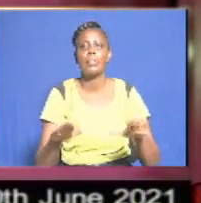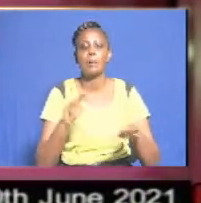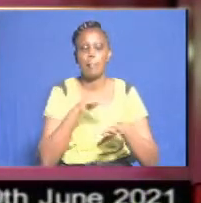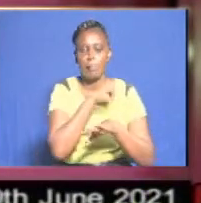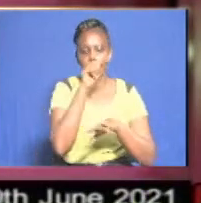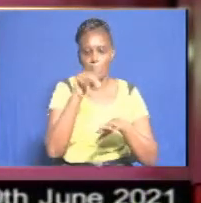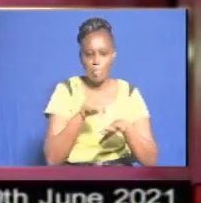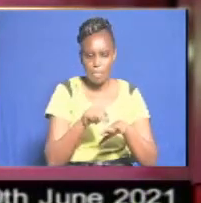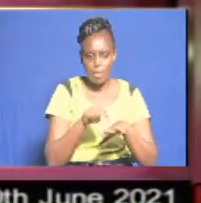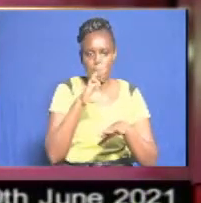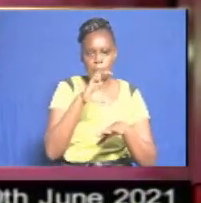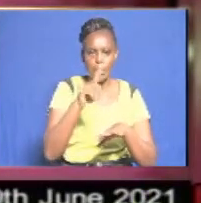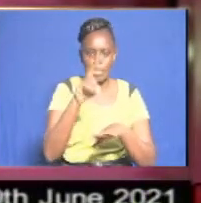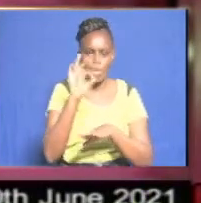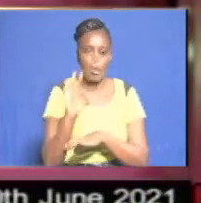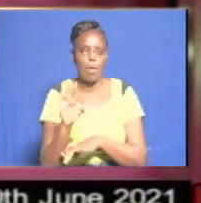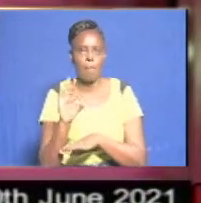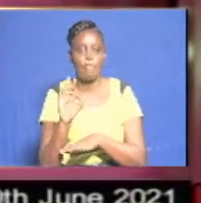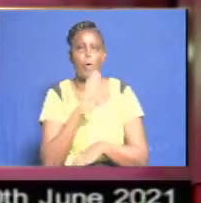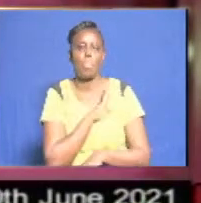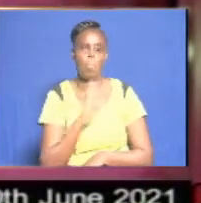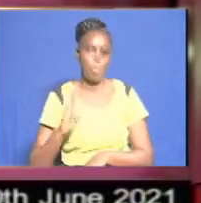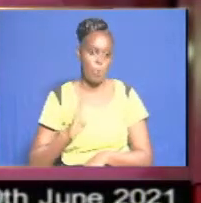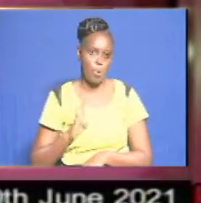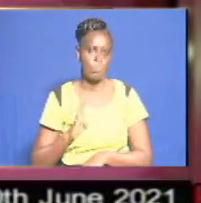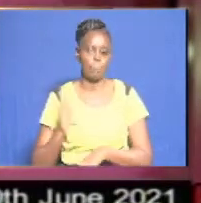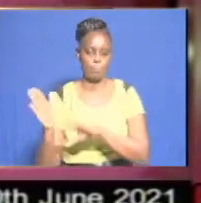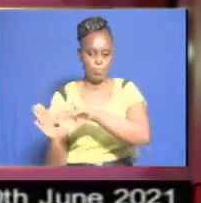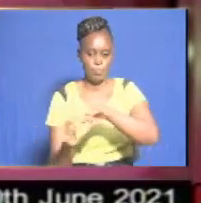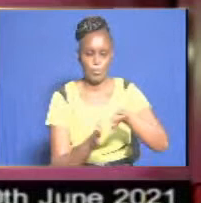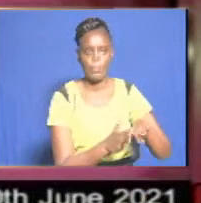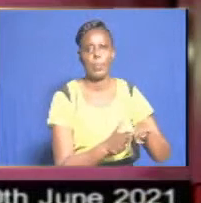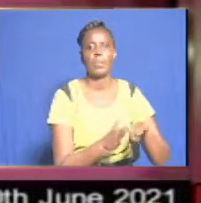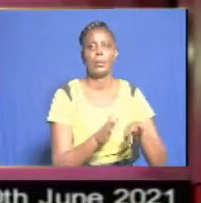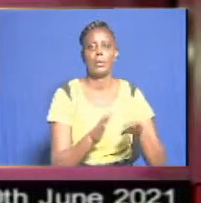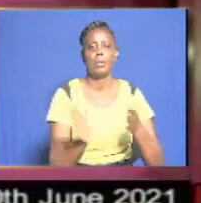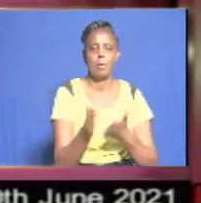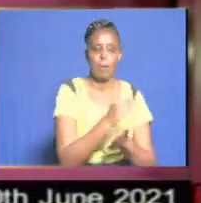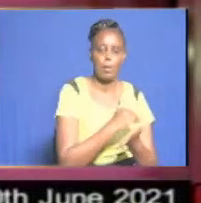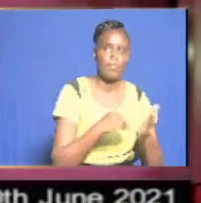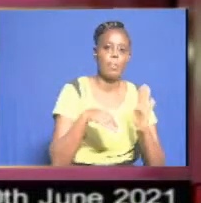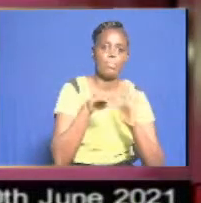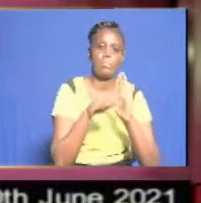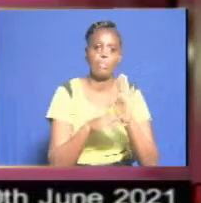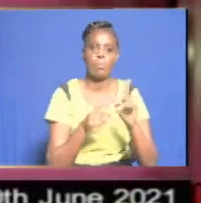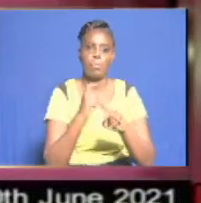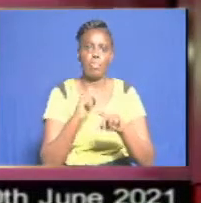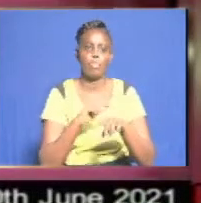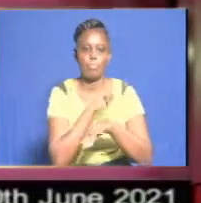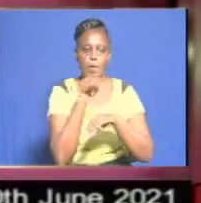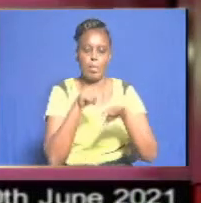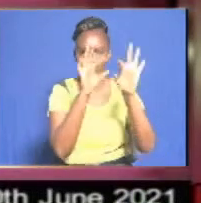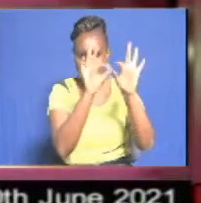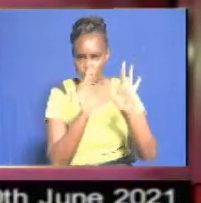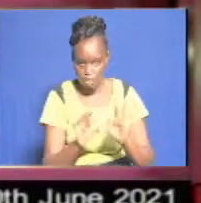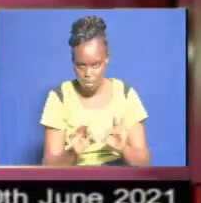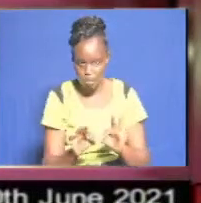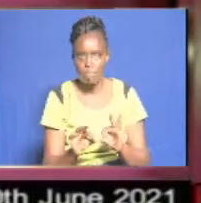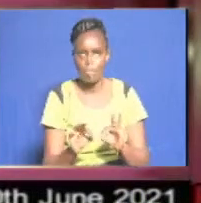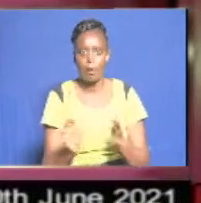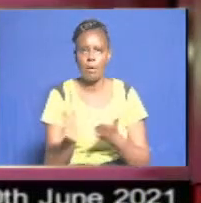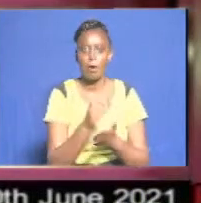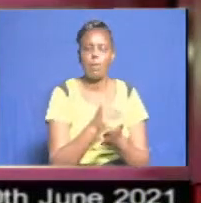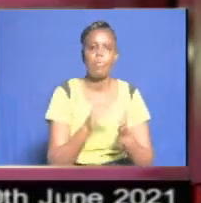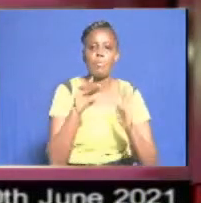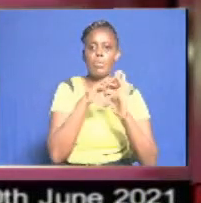National Government Constituencies Development Fund Board, development revenue statements from the National Treasury, revenue